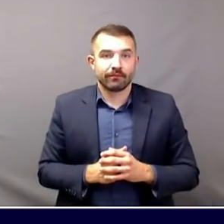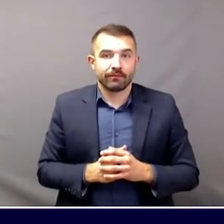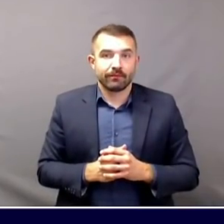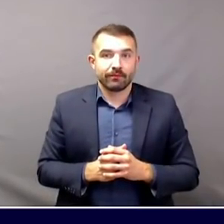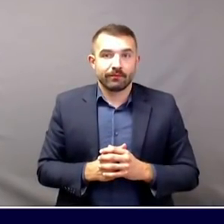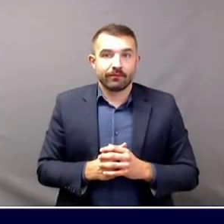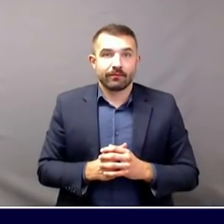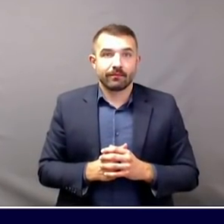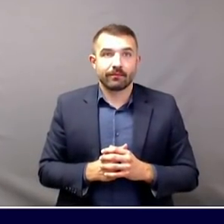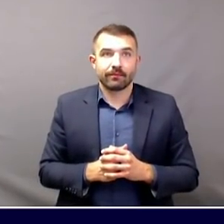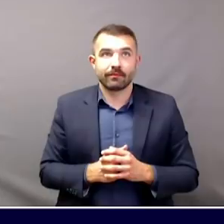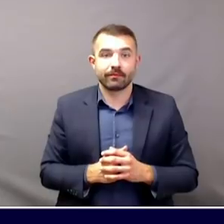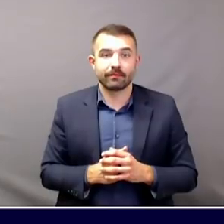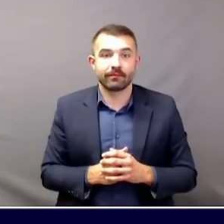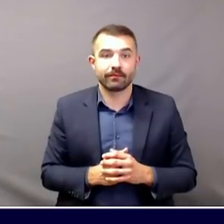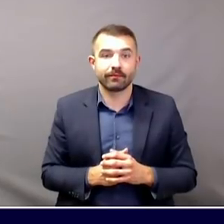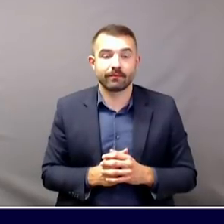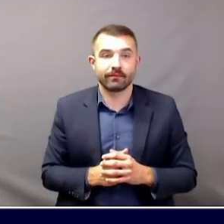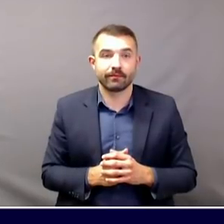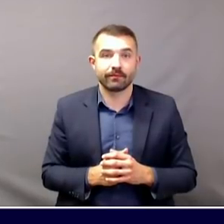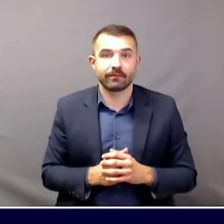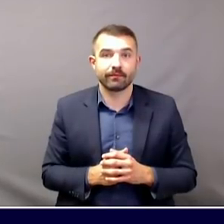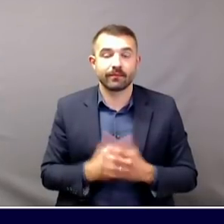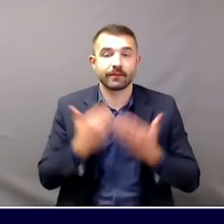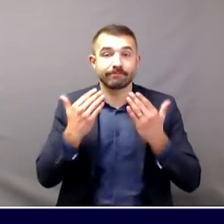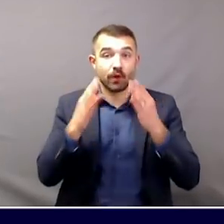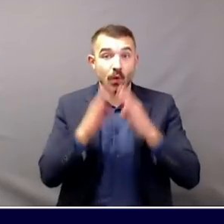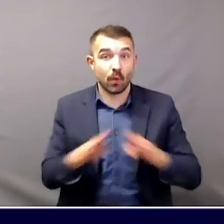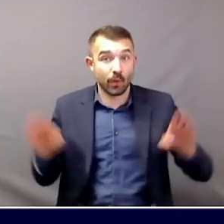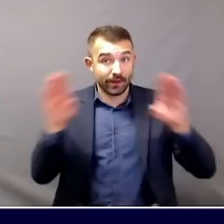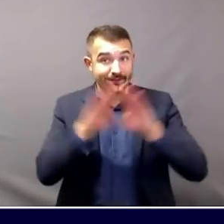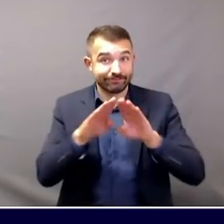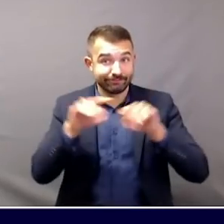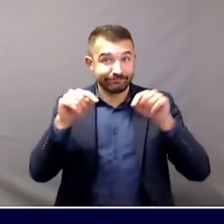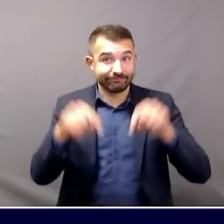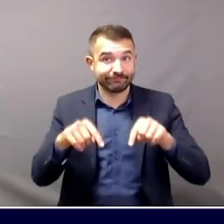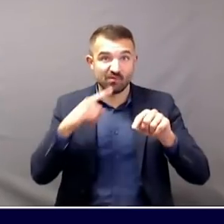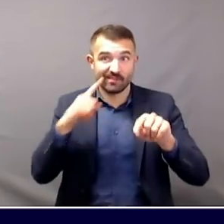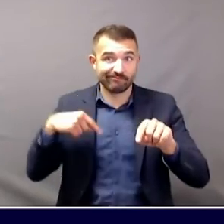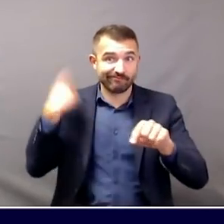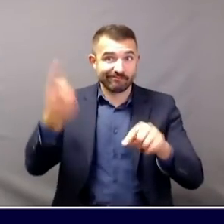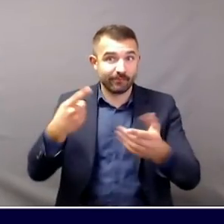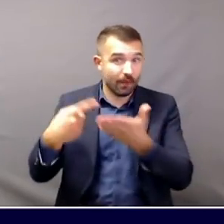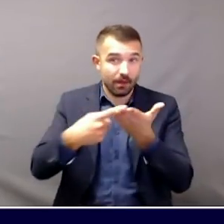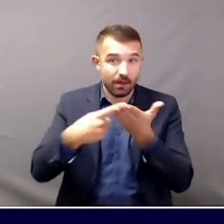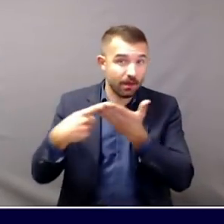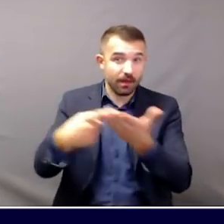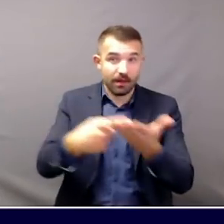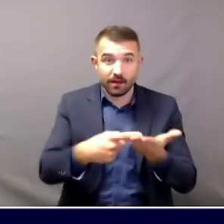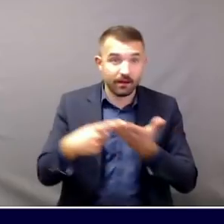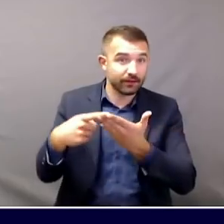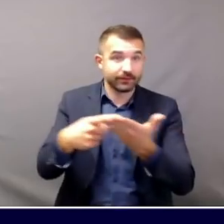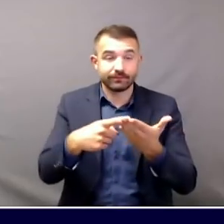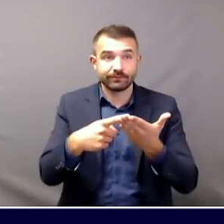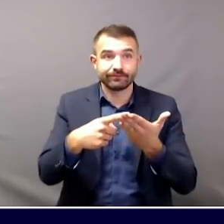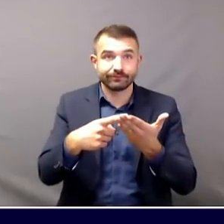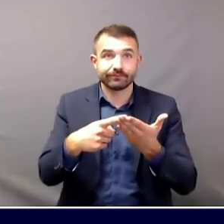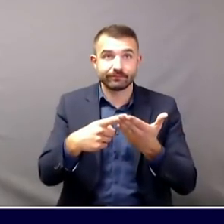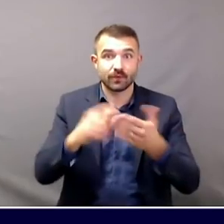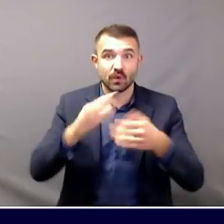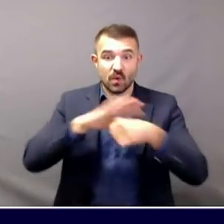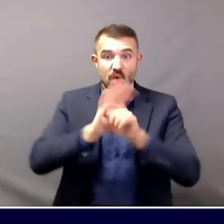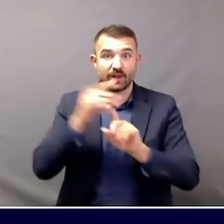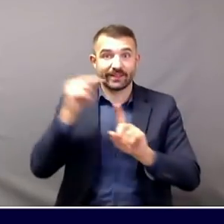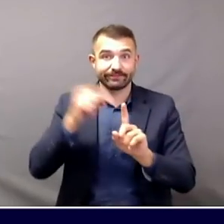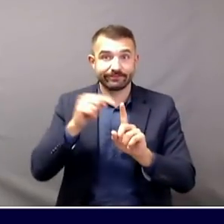note. As we've talked about now for a while, COVID-19 cases are rising all across the state,